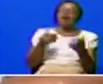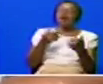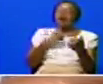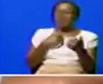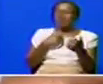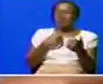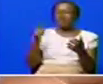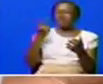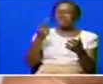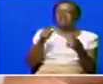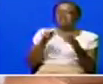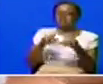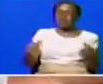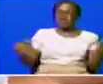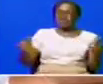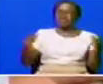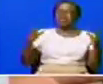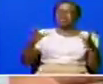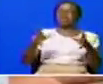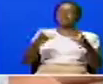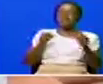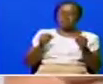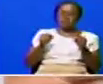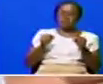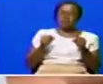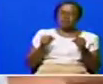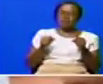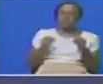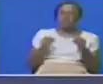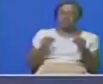and we concede. Nam, no, no.